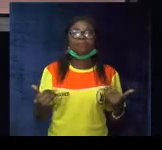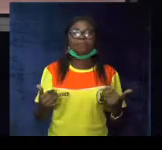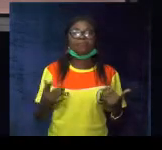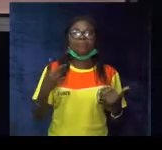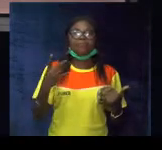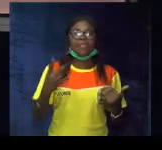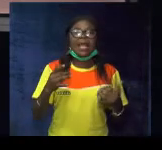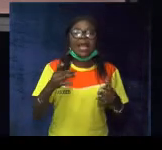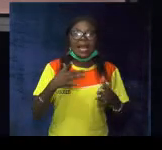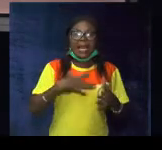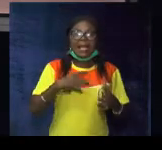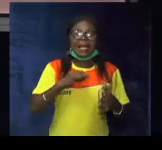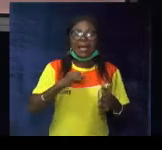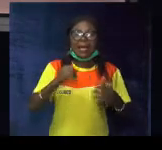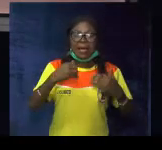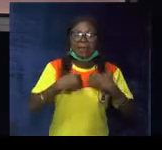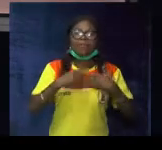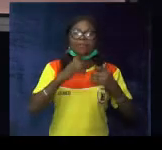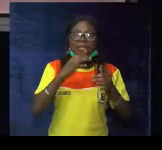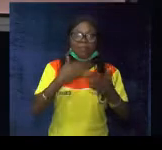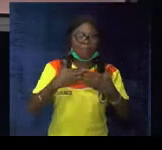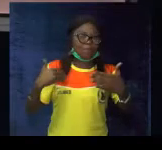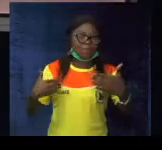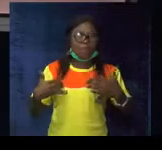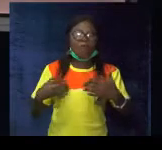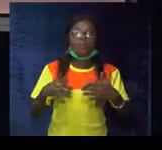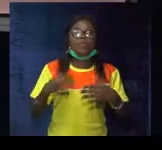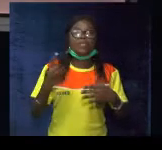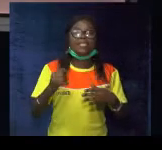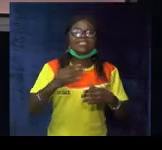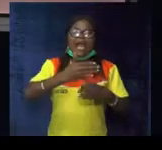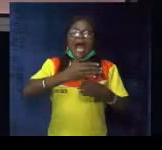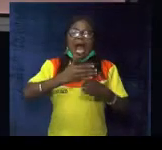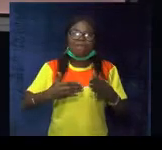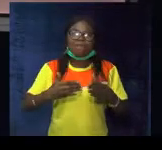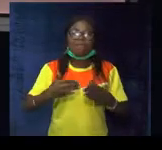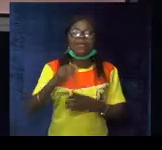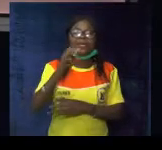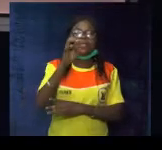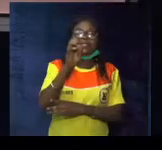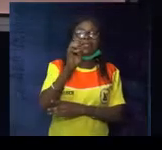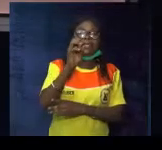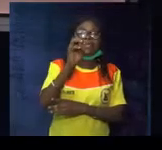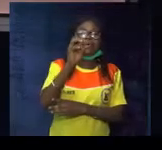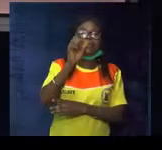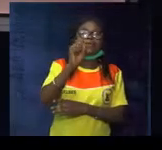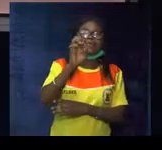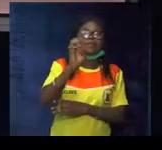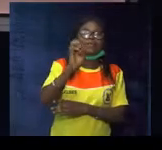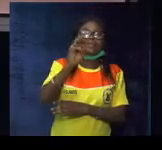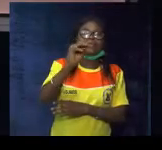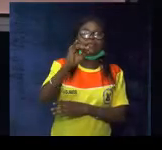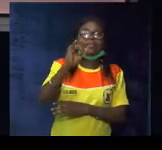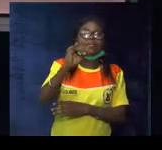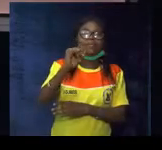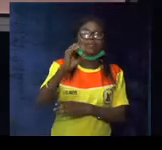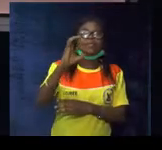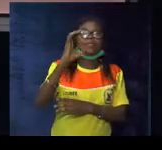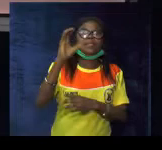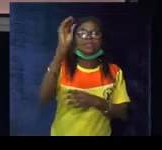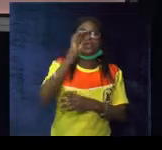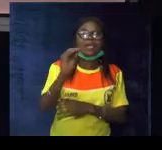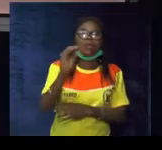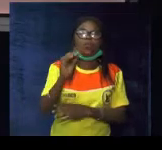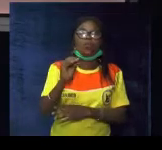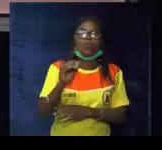Now, a semicircle, like I have said earlier, is half of a circle. So this is a semicircle. So don't forget that the diameter can come in different form. It